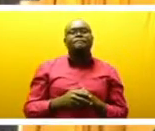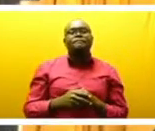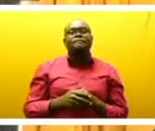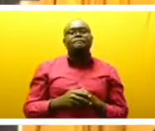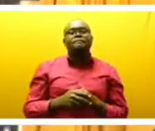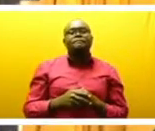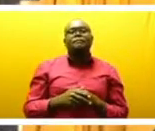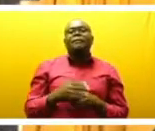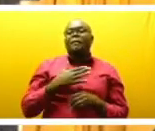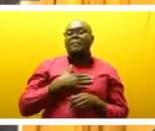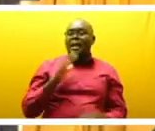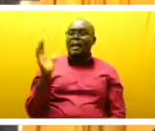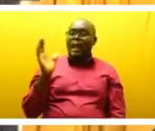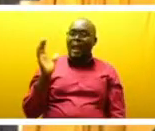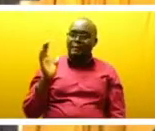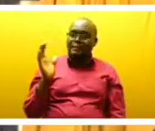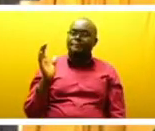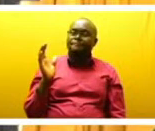And my client